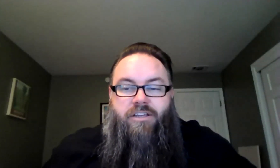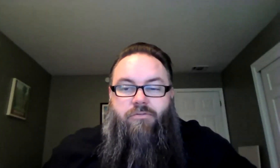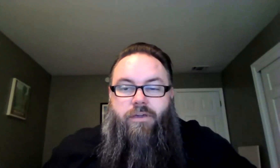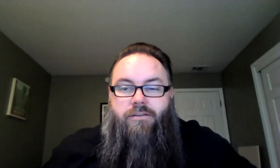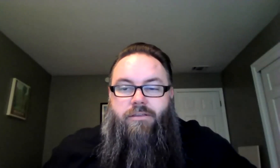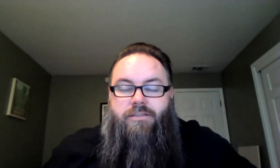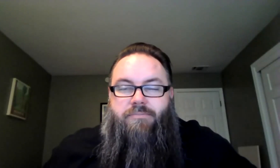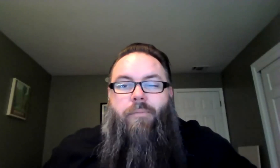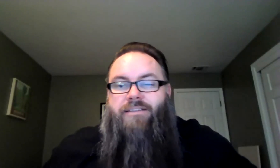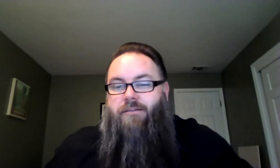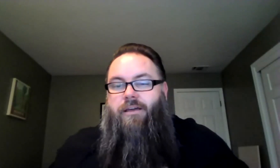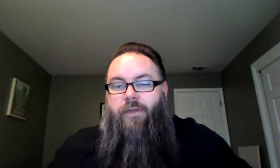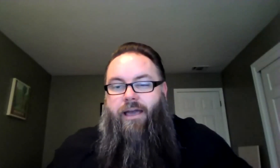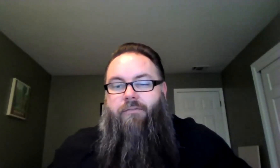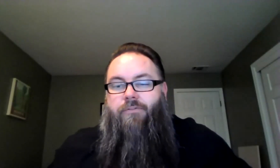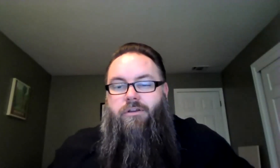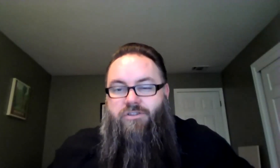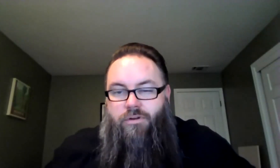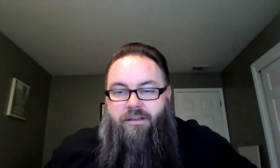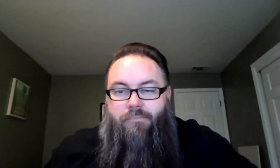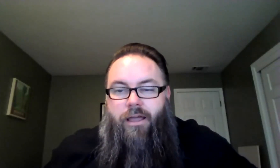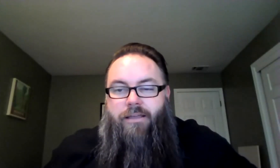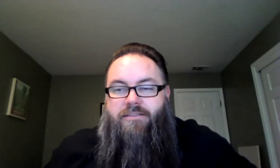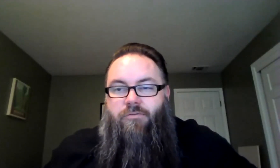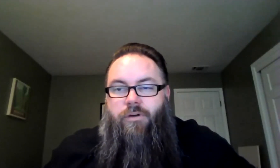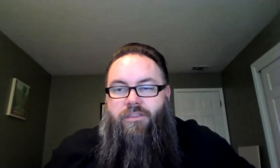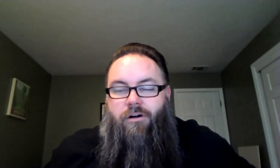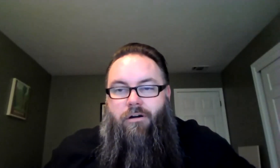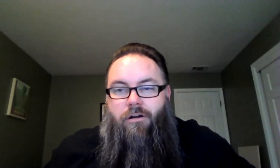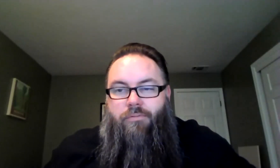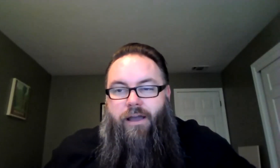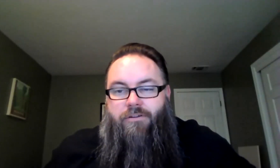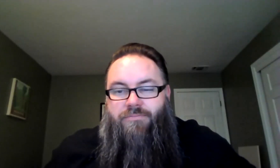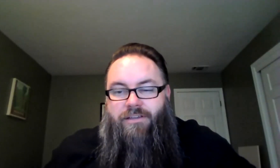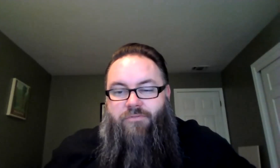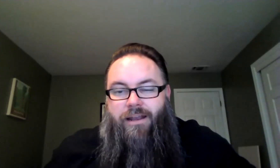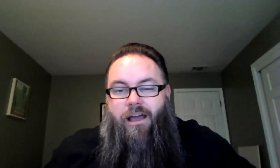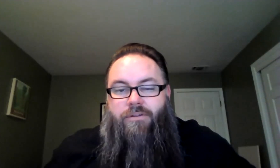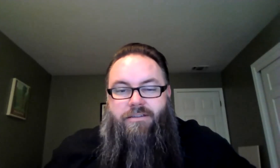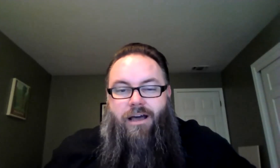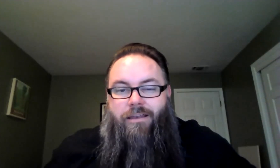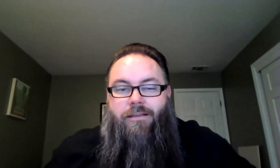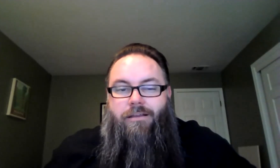are continuing this momentum that we have towards compliance with our providers.